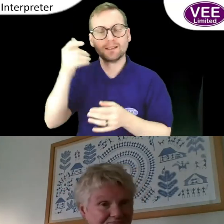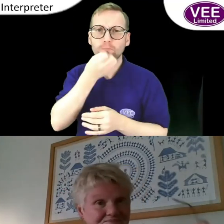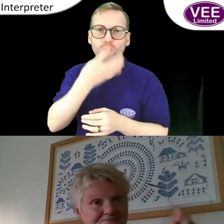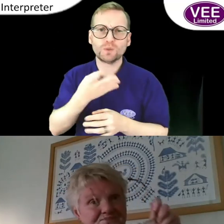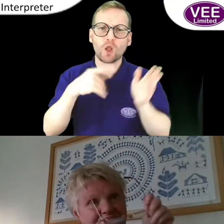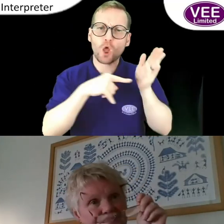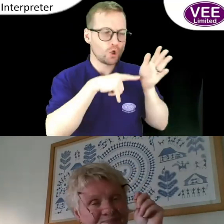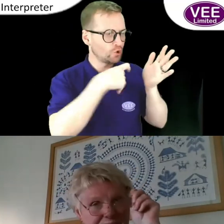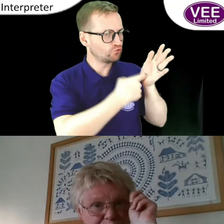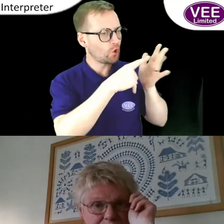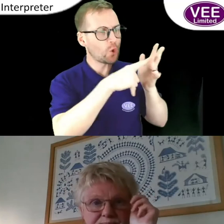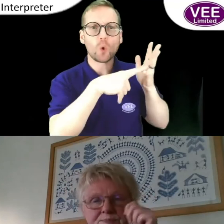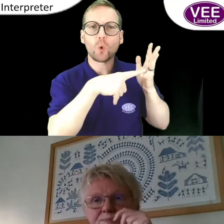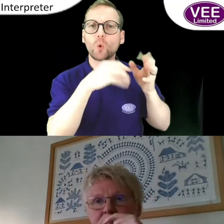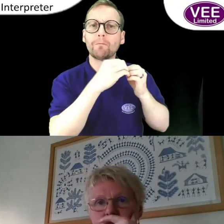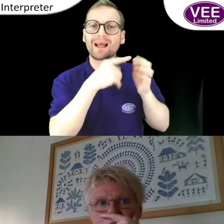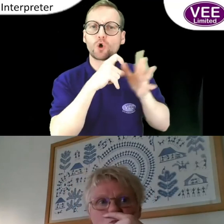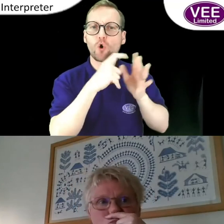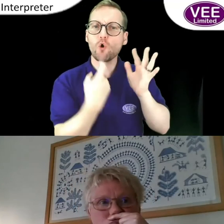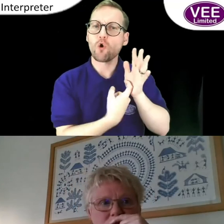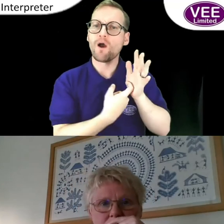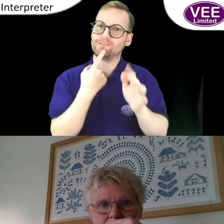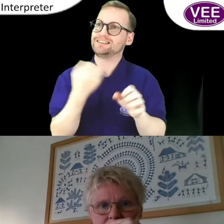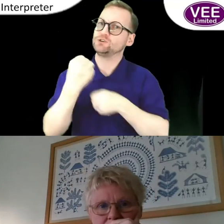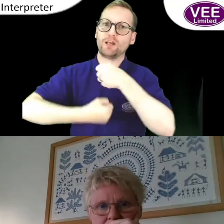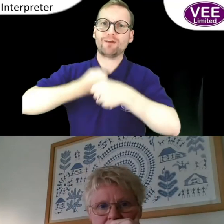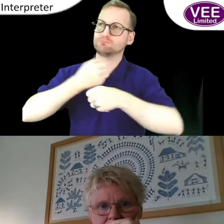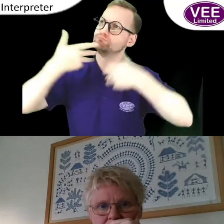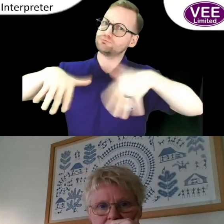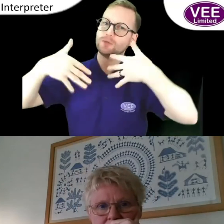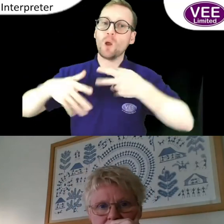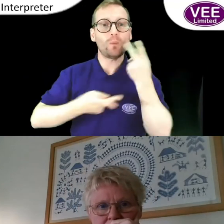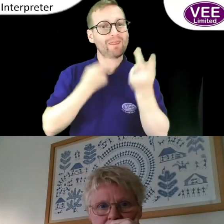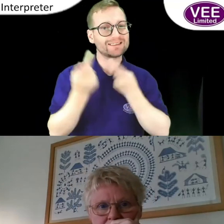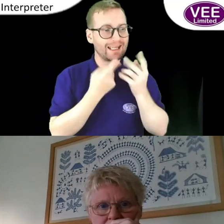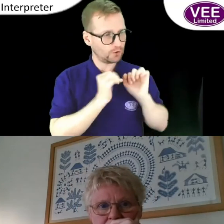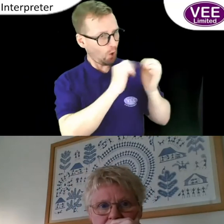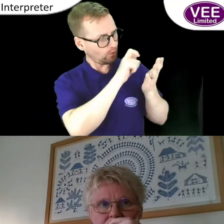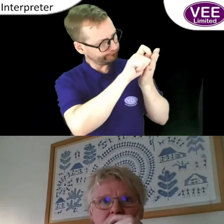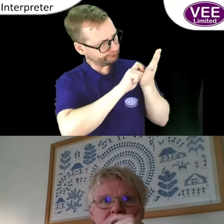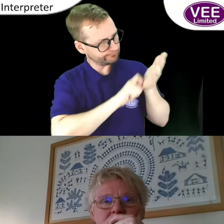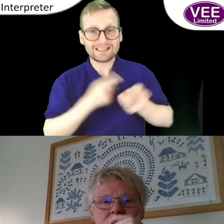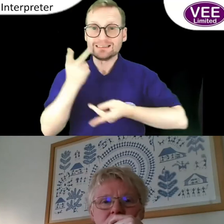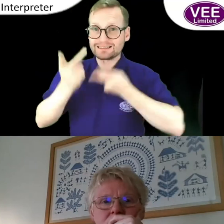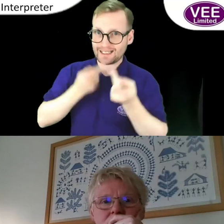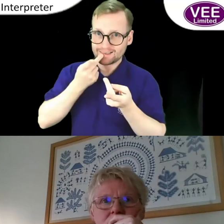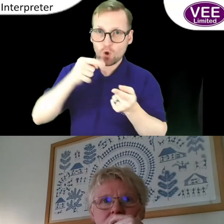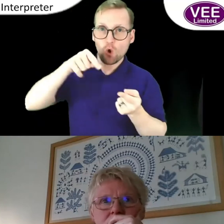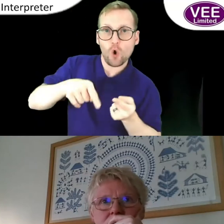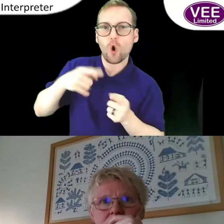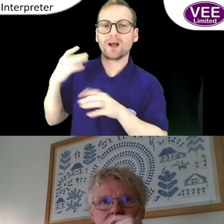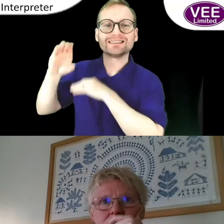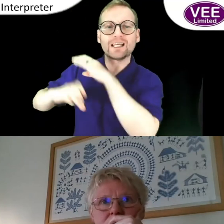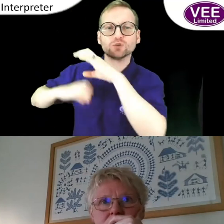troubadours, singer-songwriters and balladeers of his generation. Whether singing self-penned works that speak to our modern times,